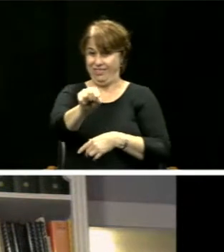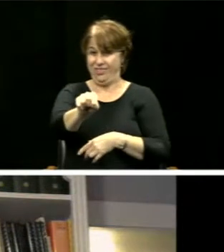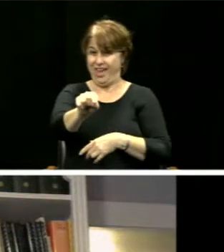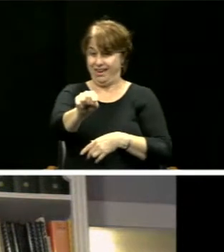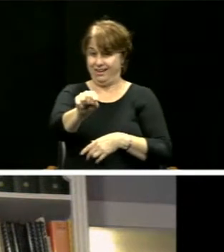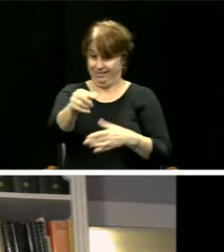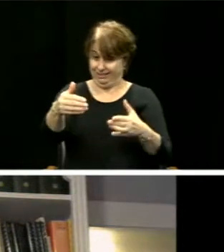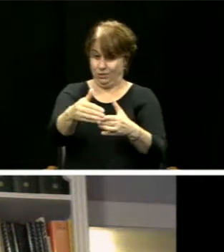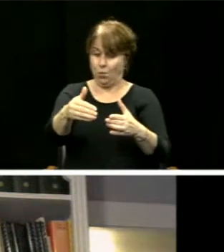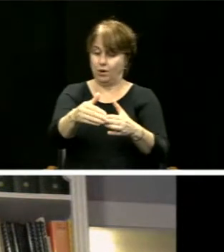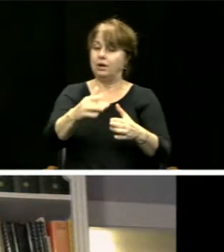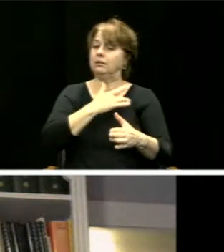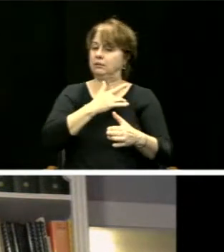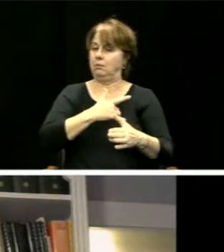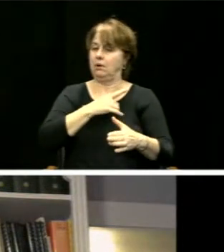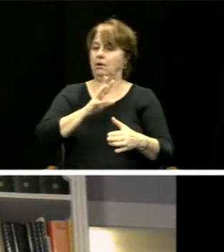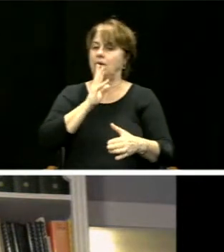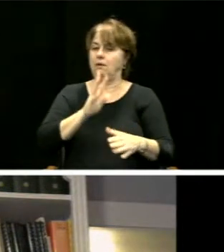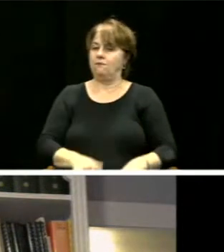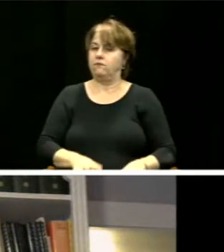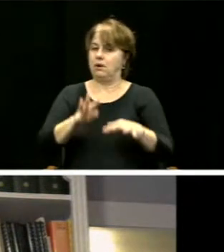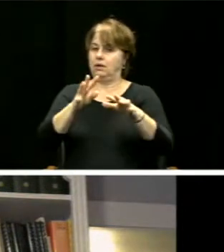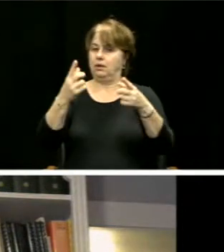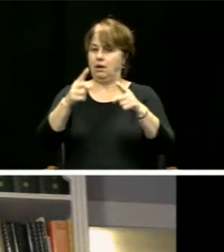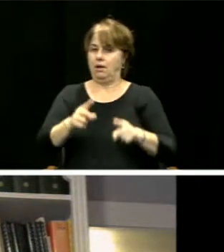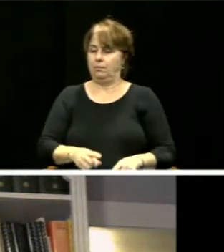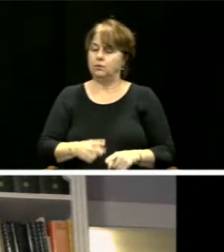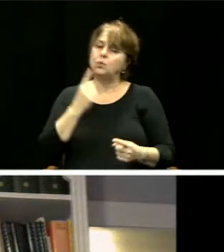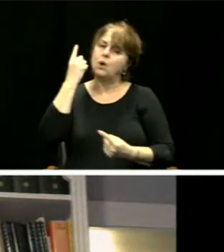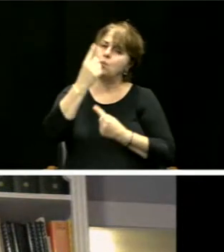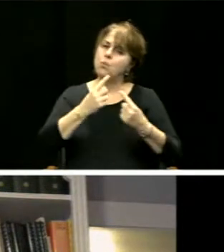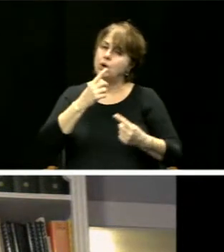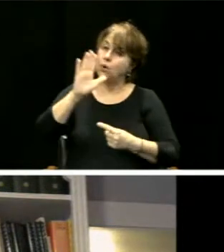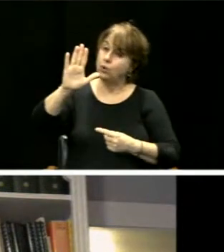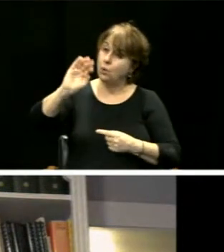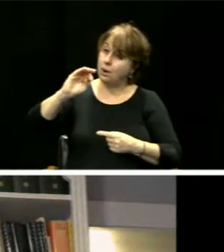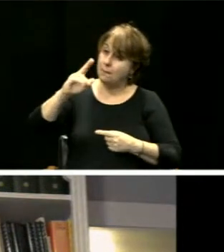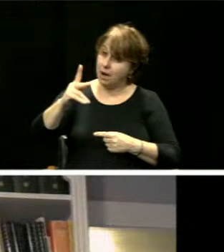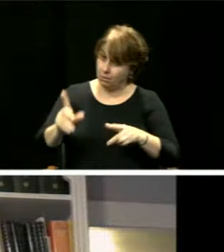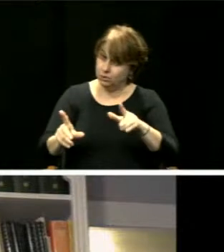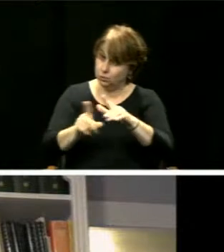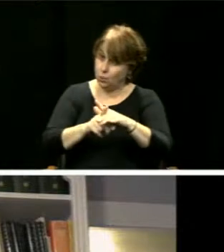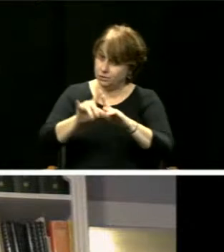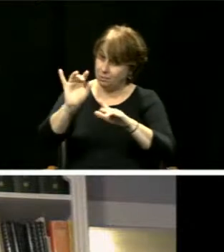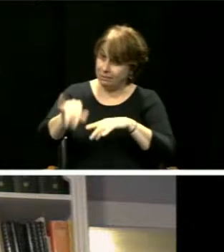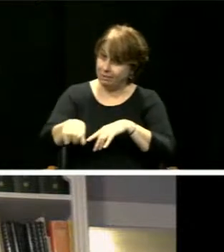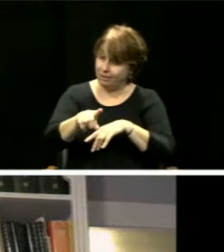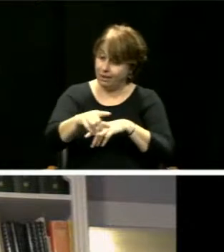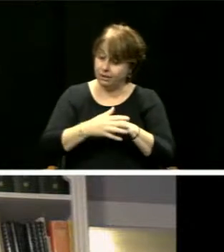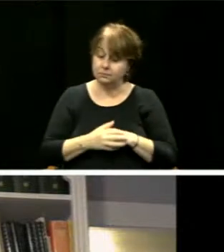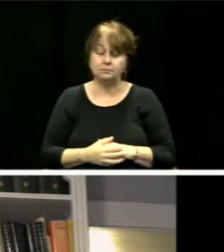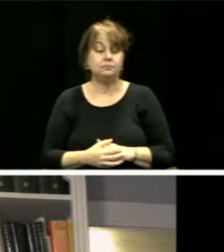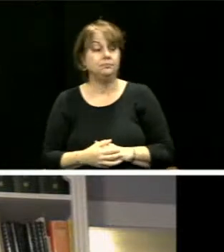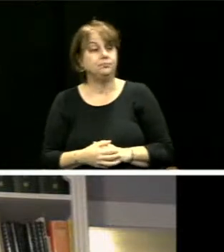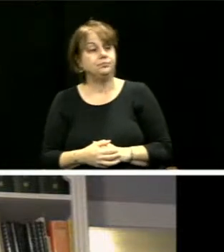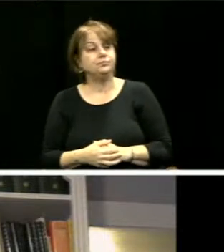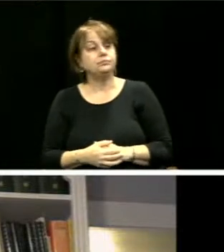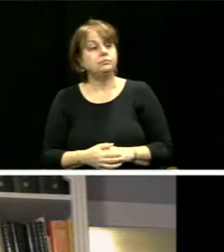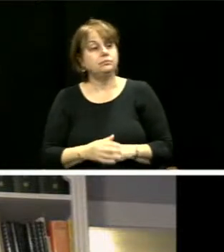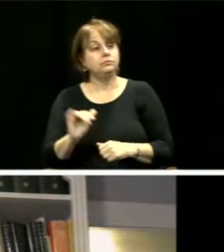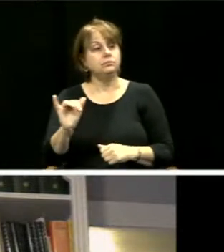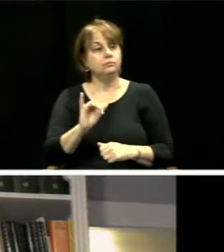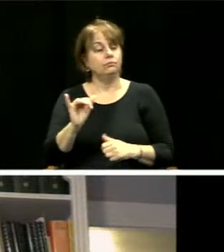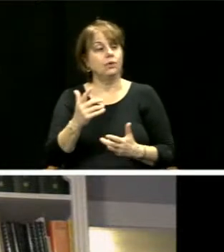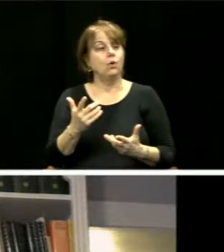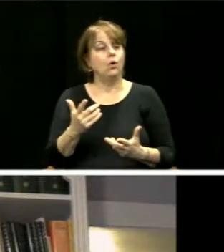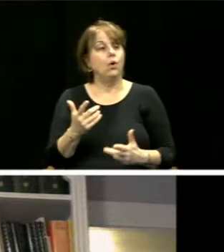occurs. I'm wondering if it shows up on your map. And then I have, which we had